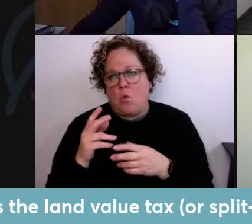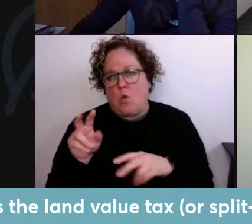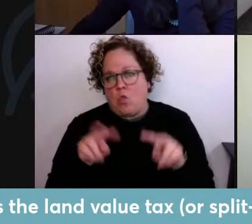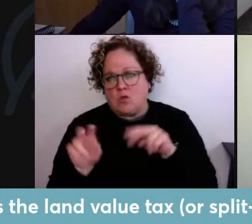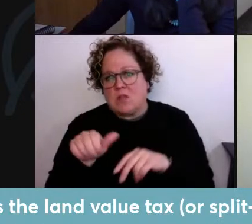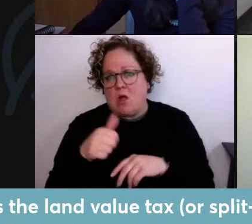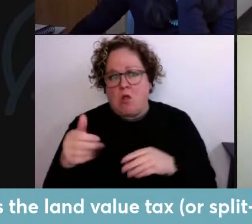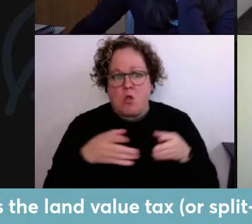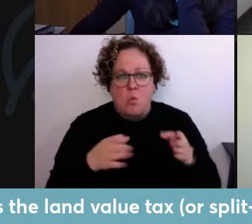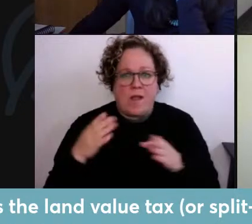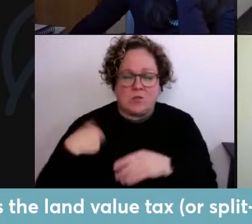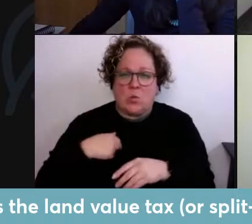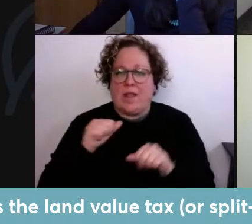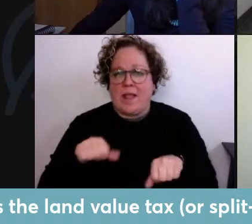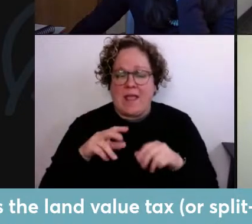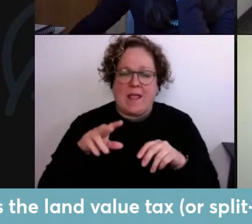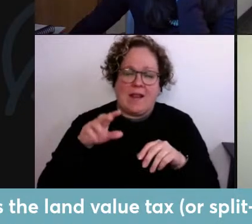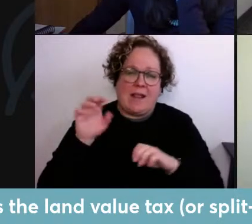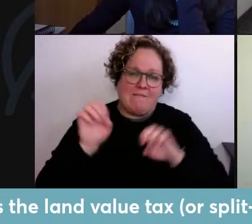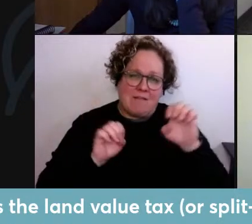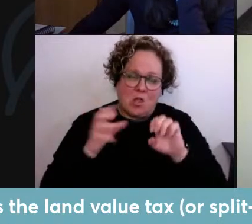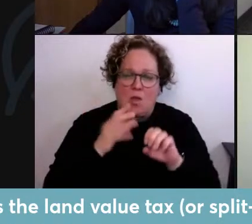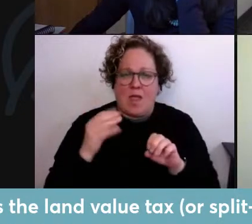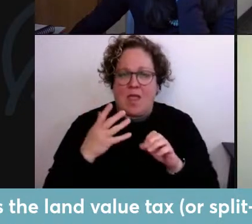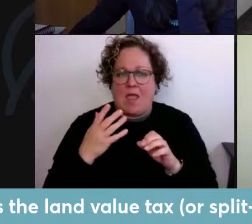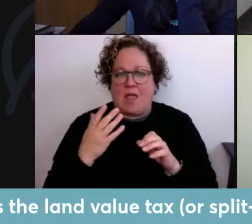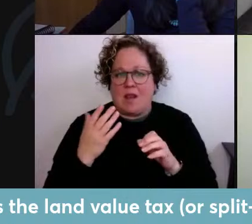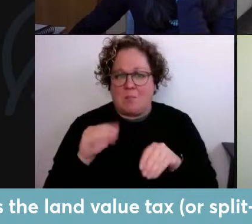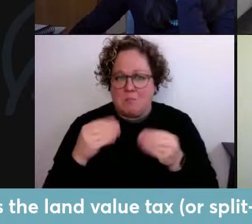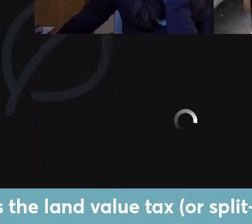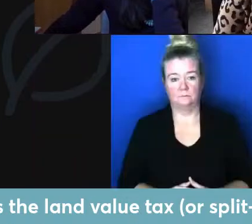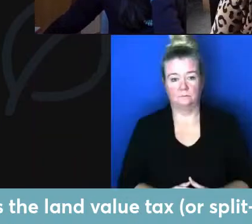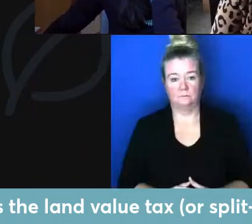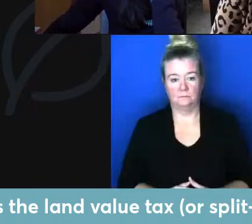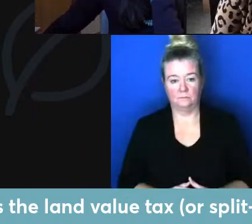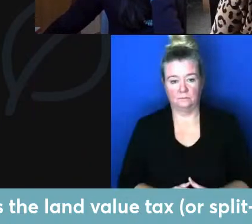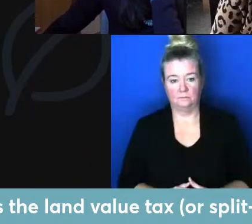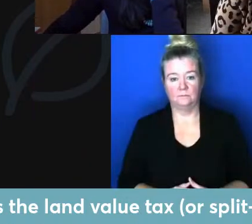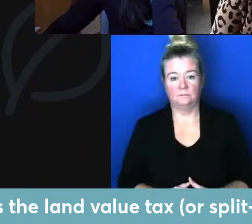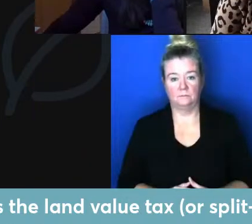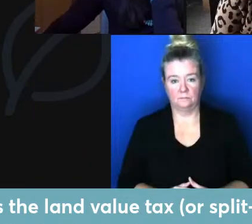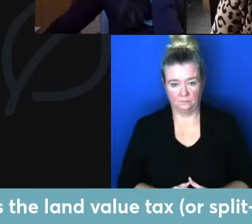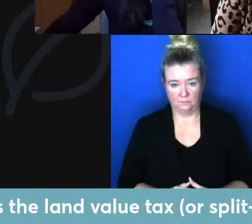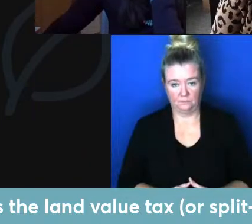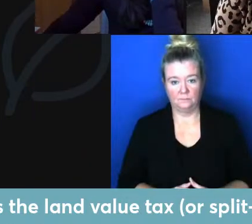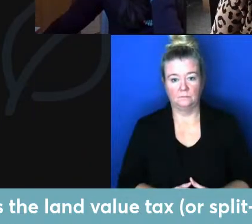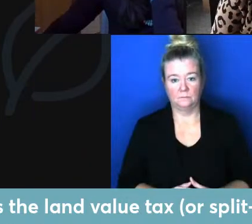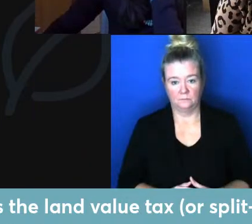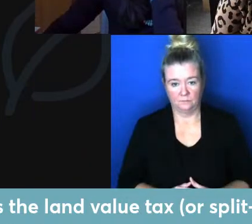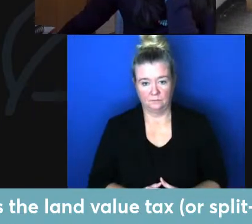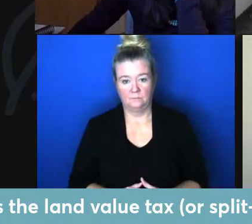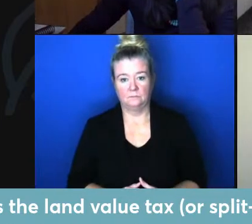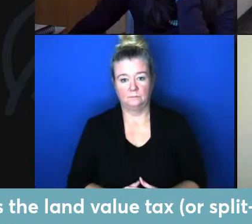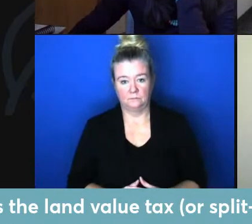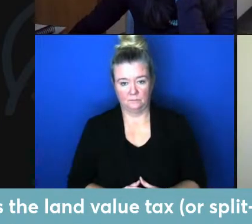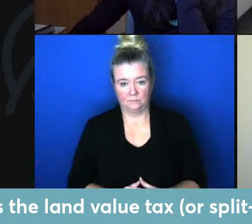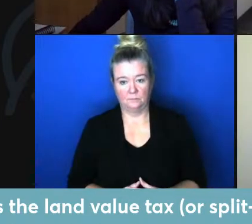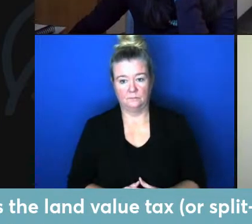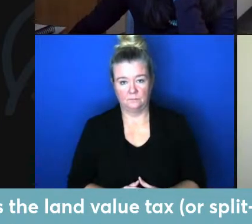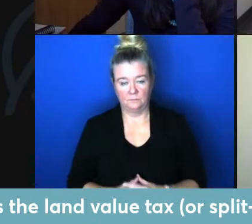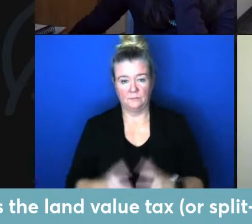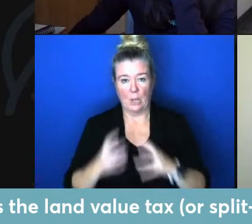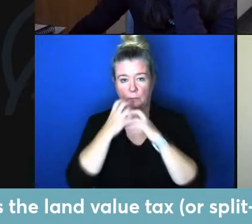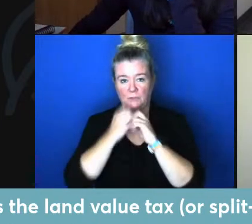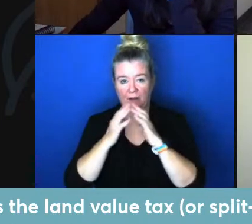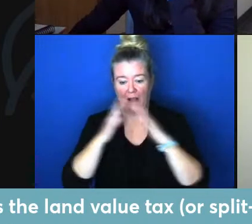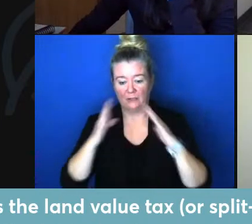evaluate and incentivize land use and building or preserving housing. That could be community